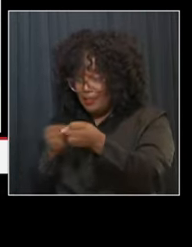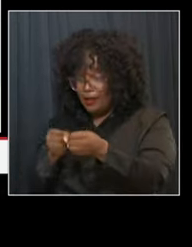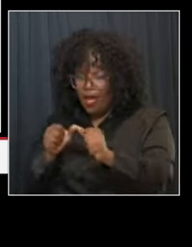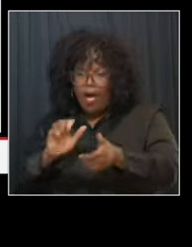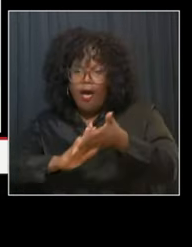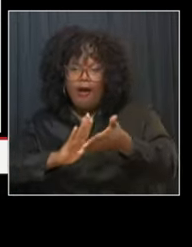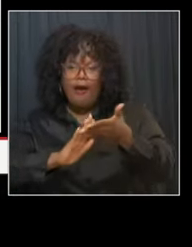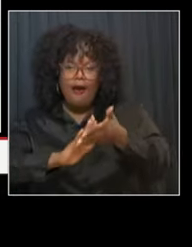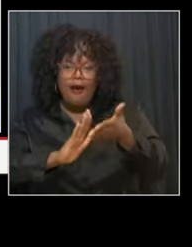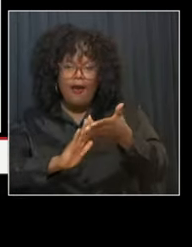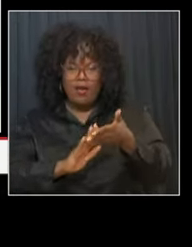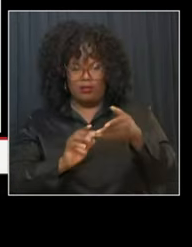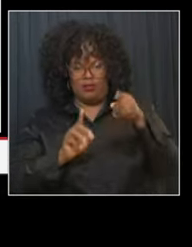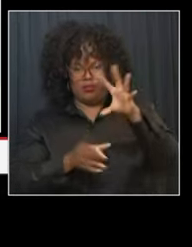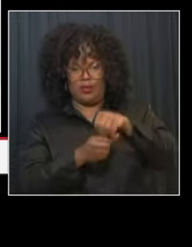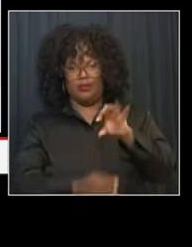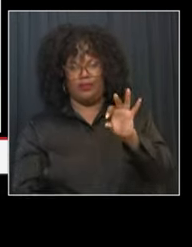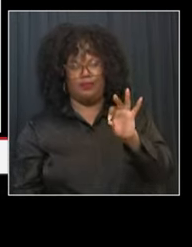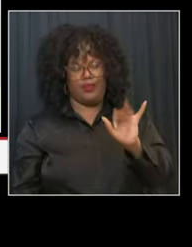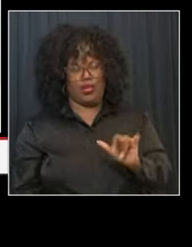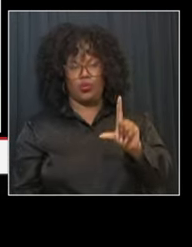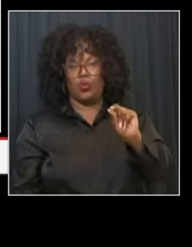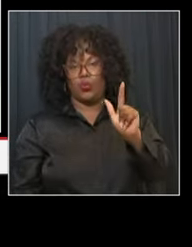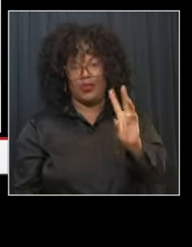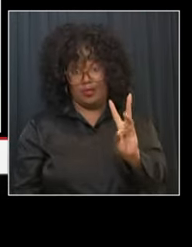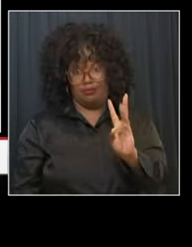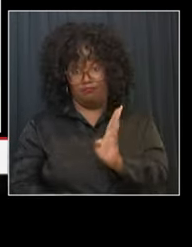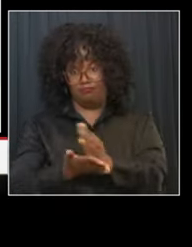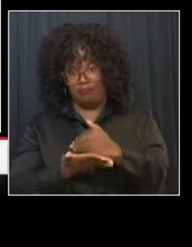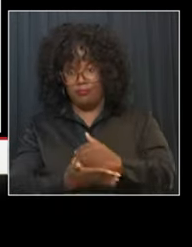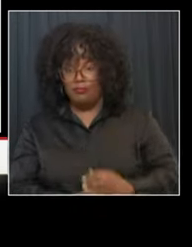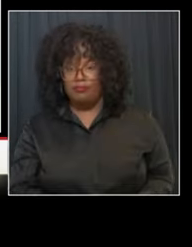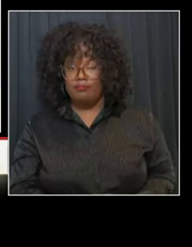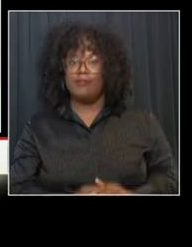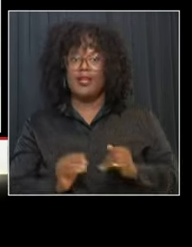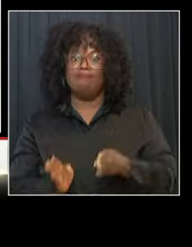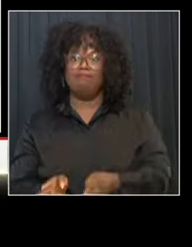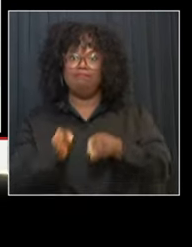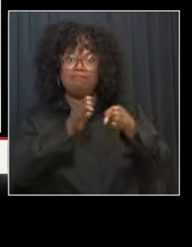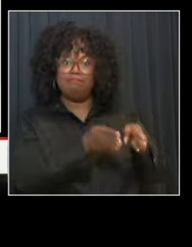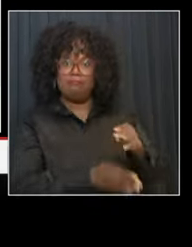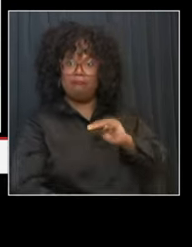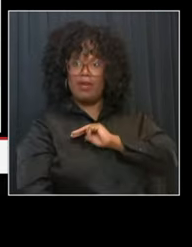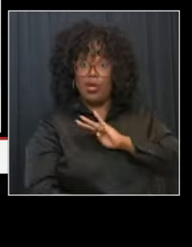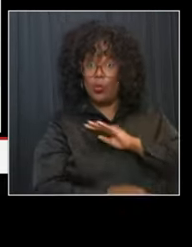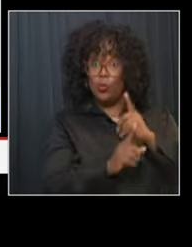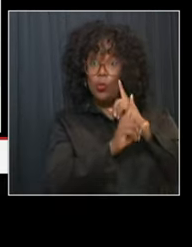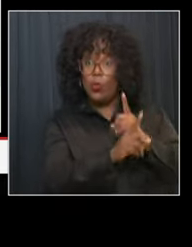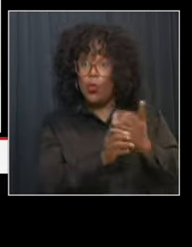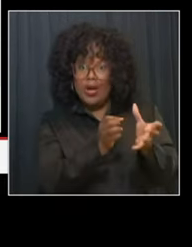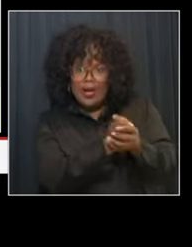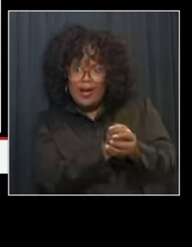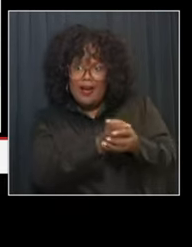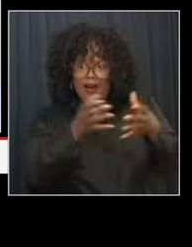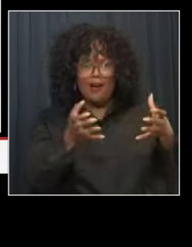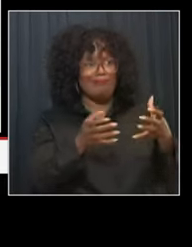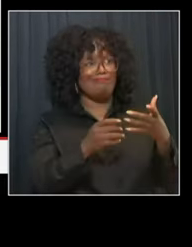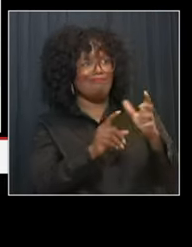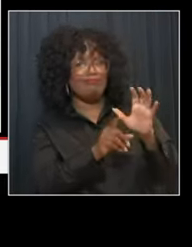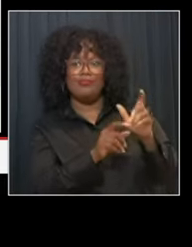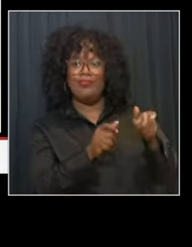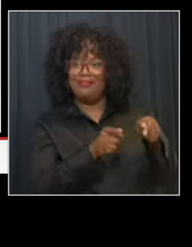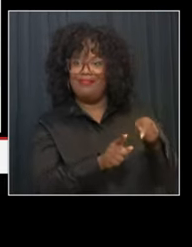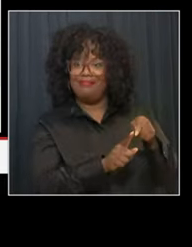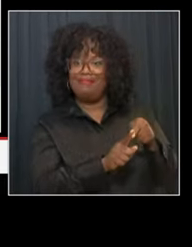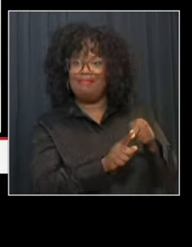in the fiscal 26 budget, Mayor Bowser is investing in expanding our extremely popular curbside composting program